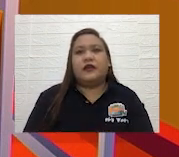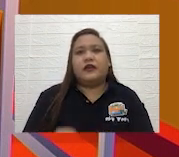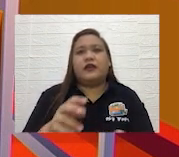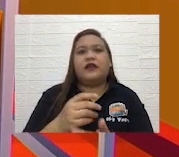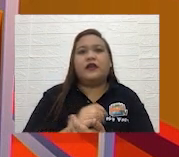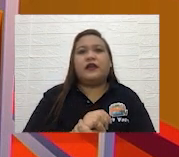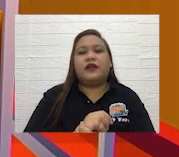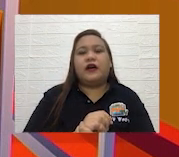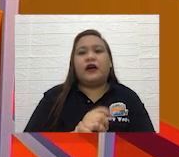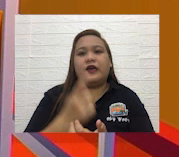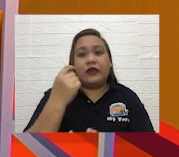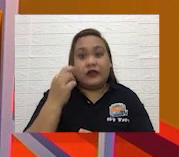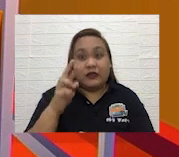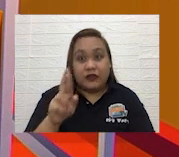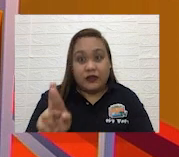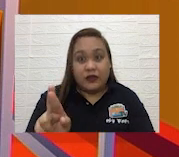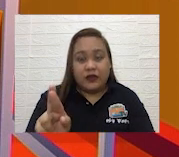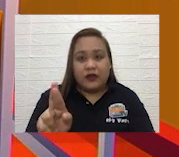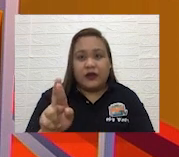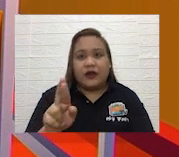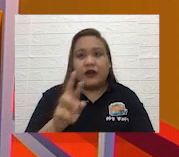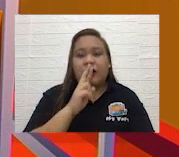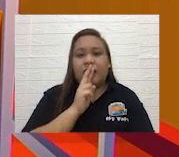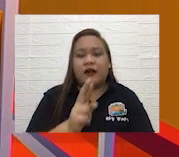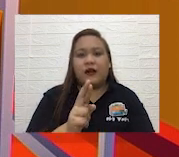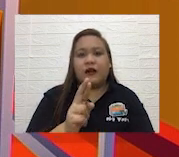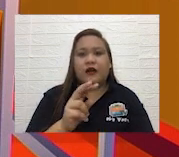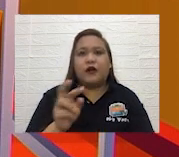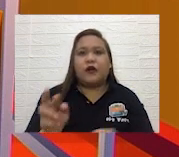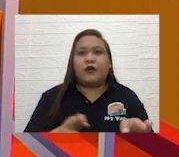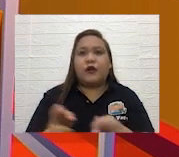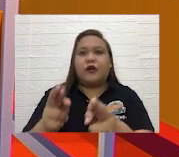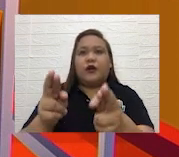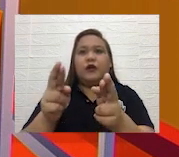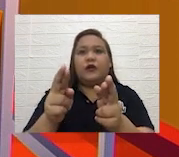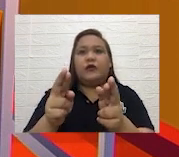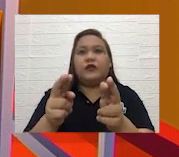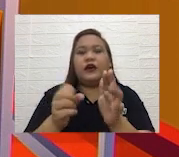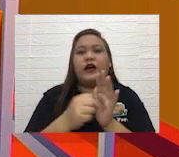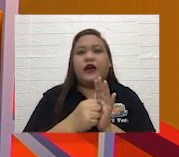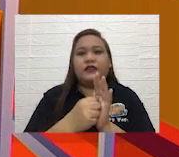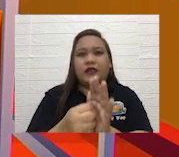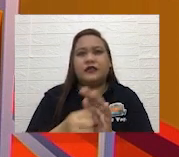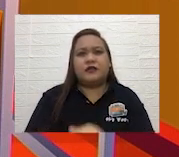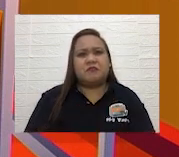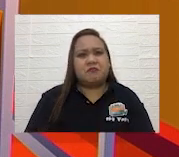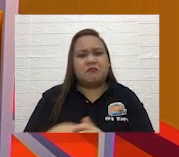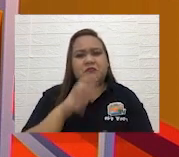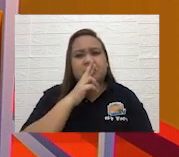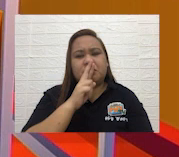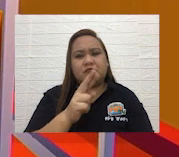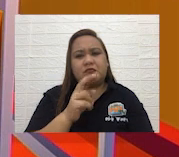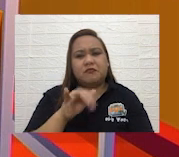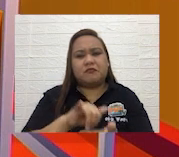That is right. They are road signs. Are these signs and symbols important?